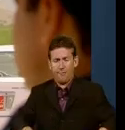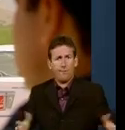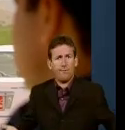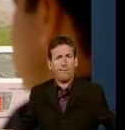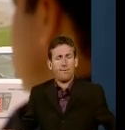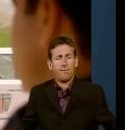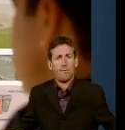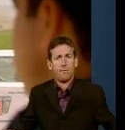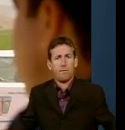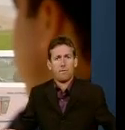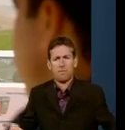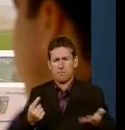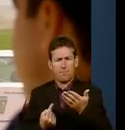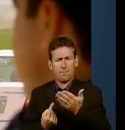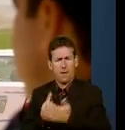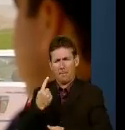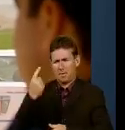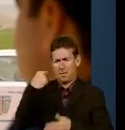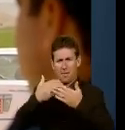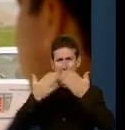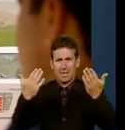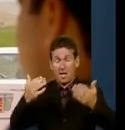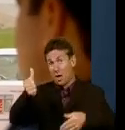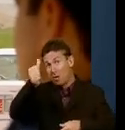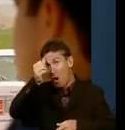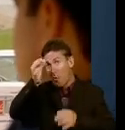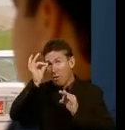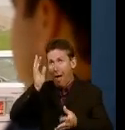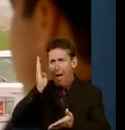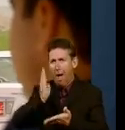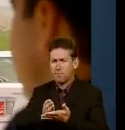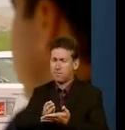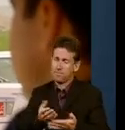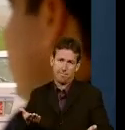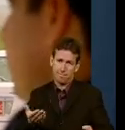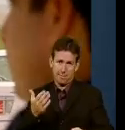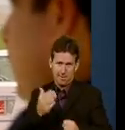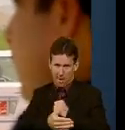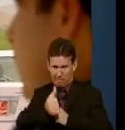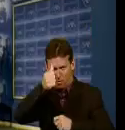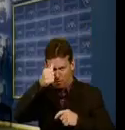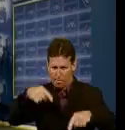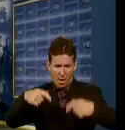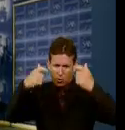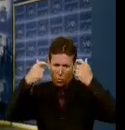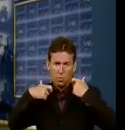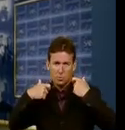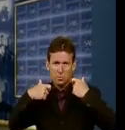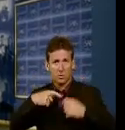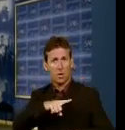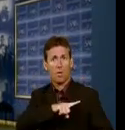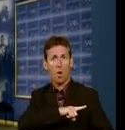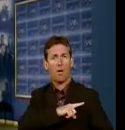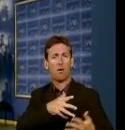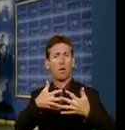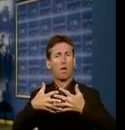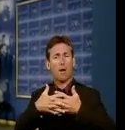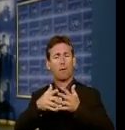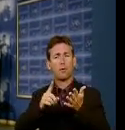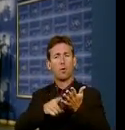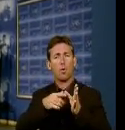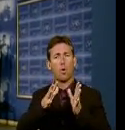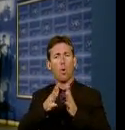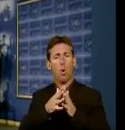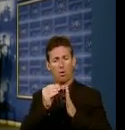What exactly happened that day will never be resolved by a court here. That law passed by the Americans gives N.W.O.